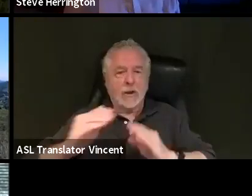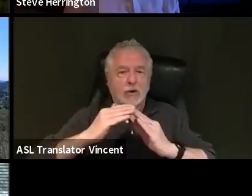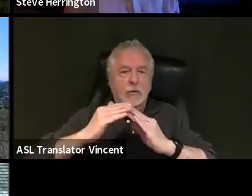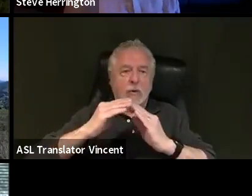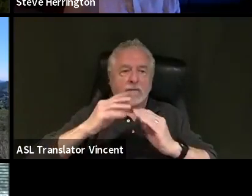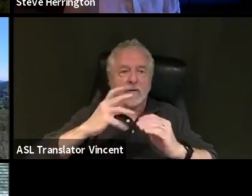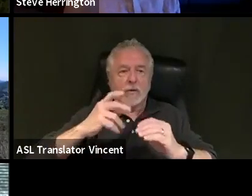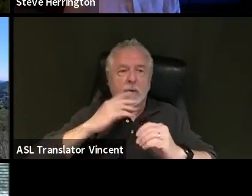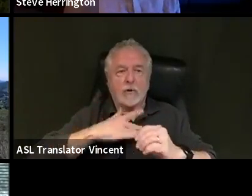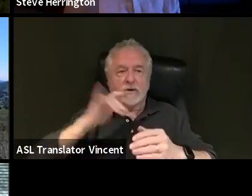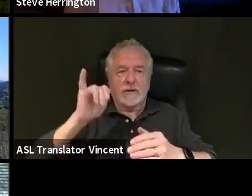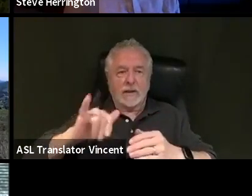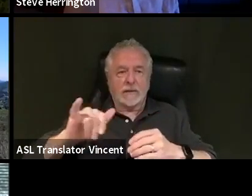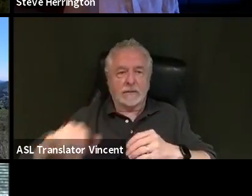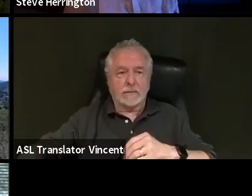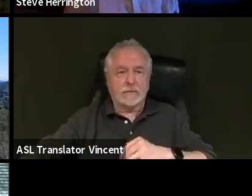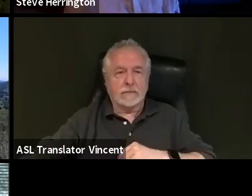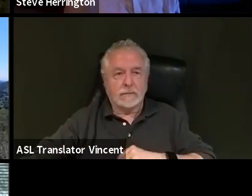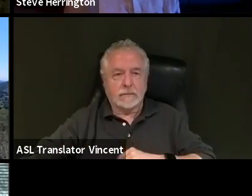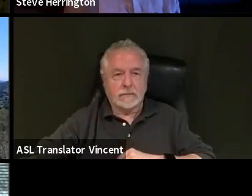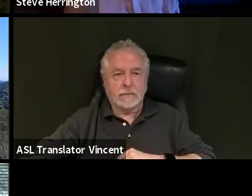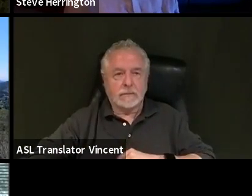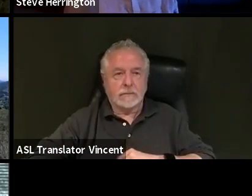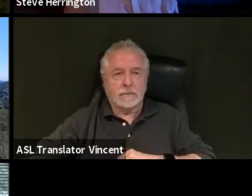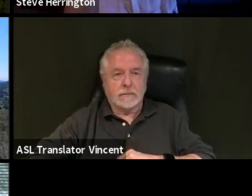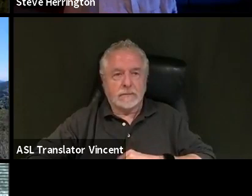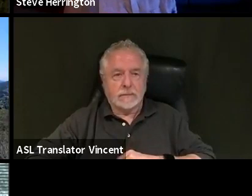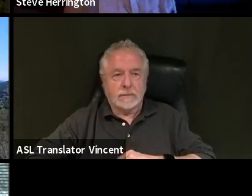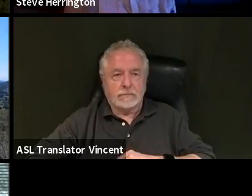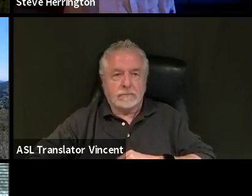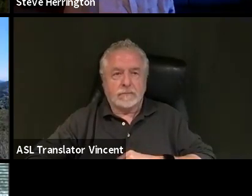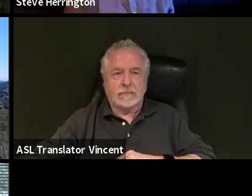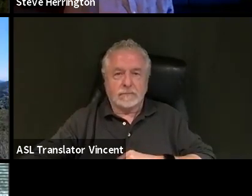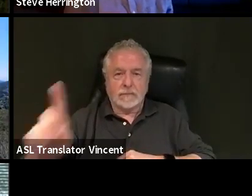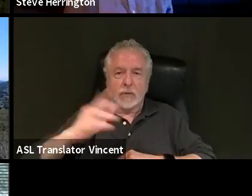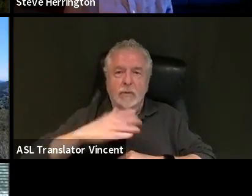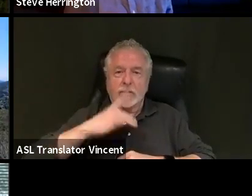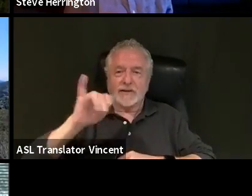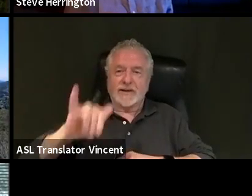we very much appreciate it. Joe Schmo Doctor really much appreciates it.